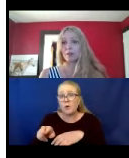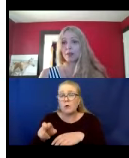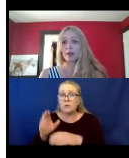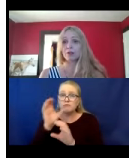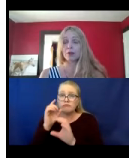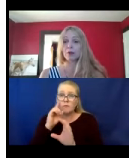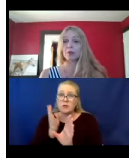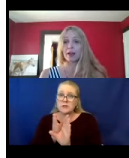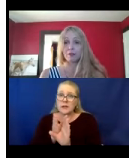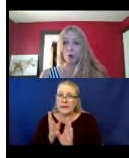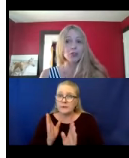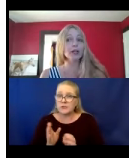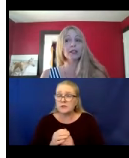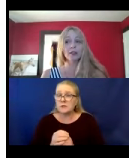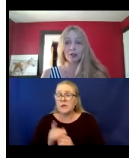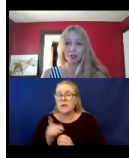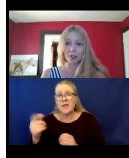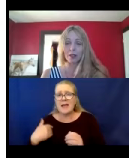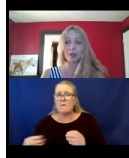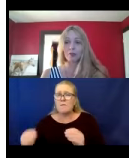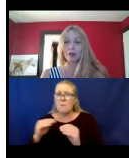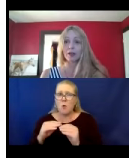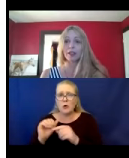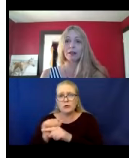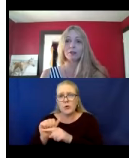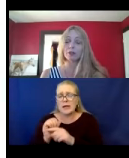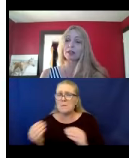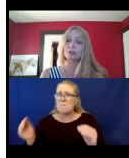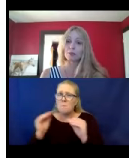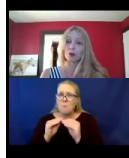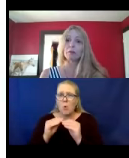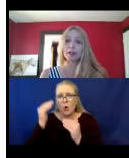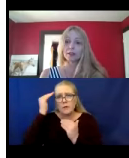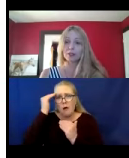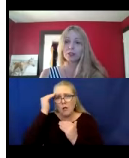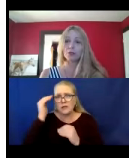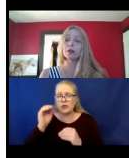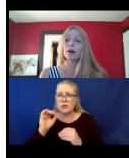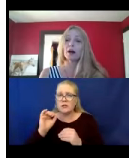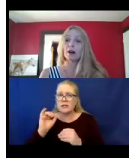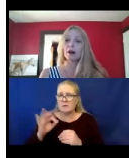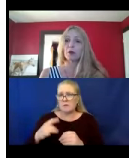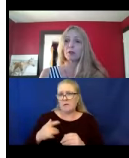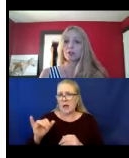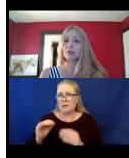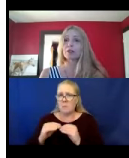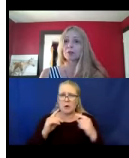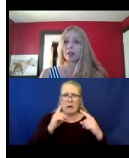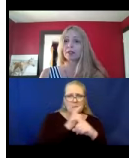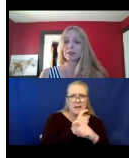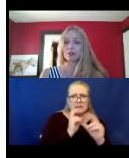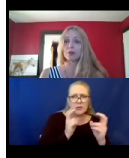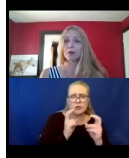psychiatrist. They have more training and knowledge regarding that if you feel like it's a more complex issue, or your doctor